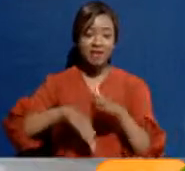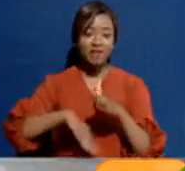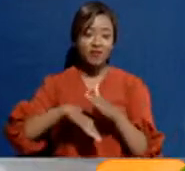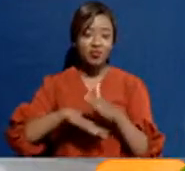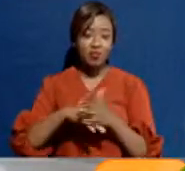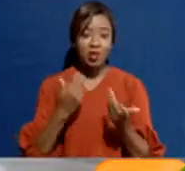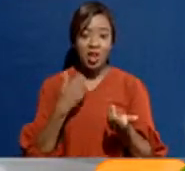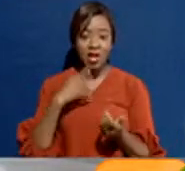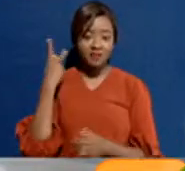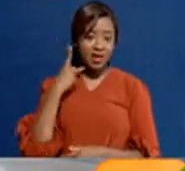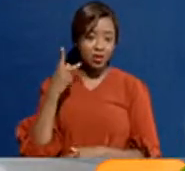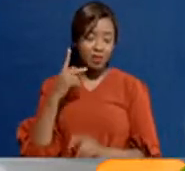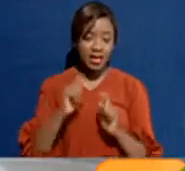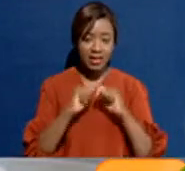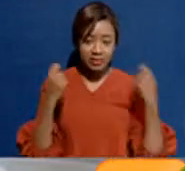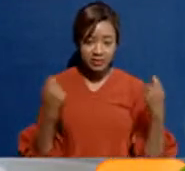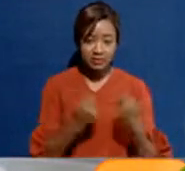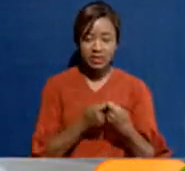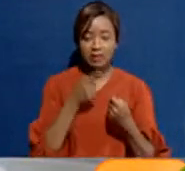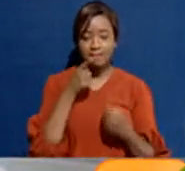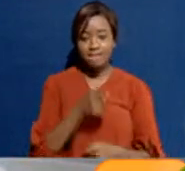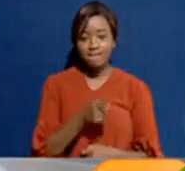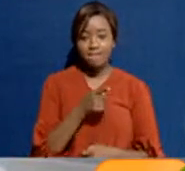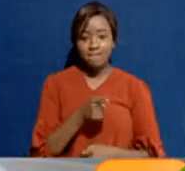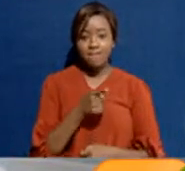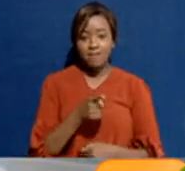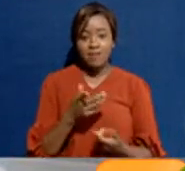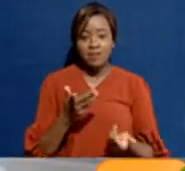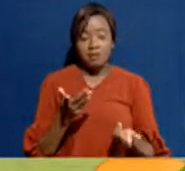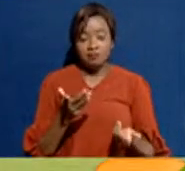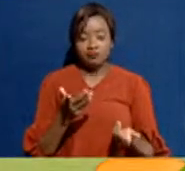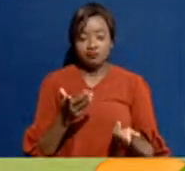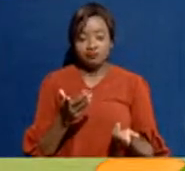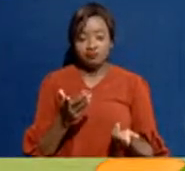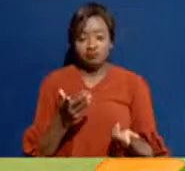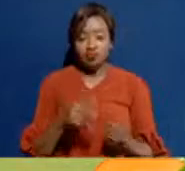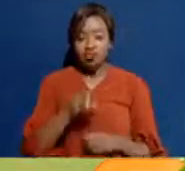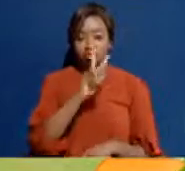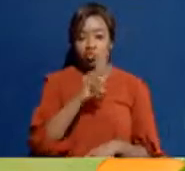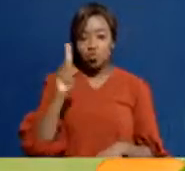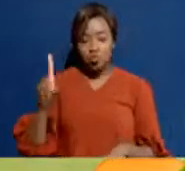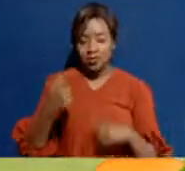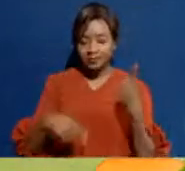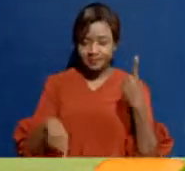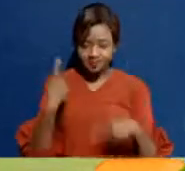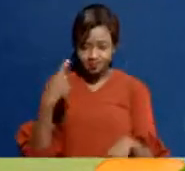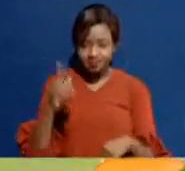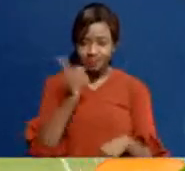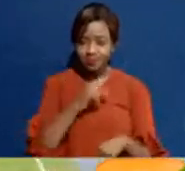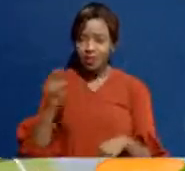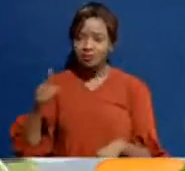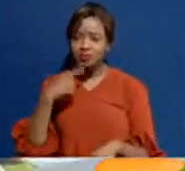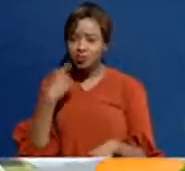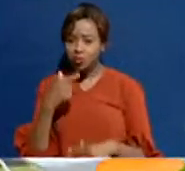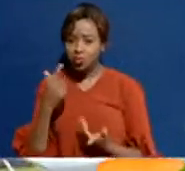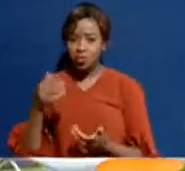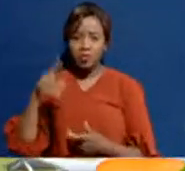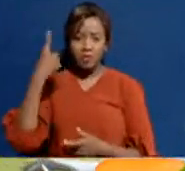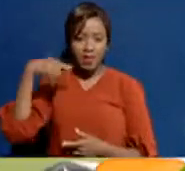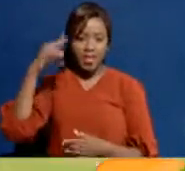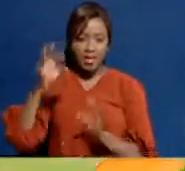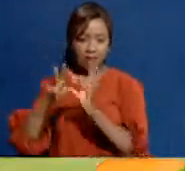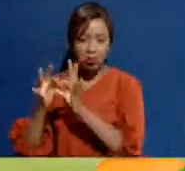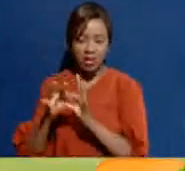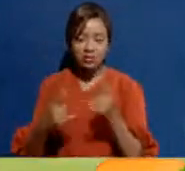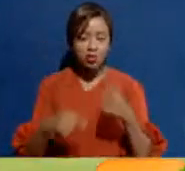Kariobangi Sharks finally broke their winless streak with a 2-1 win over Mathare United in the FKF Premier League match played